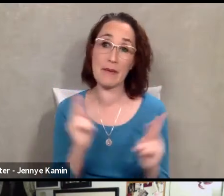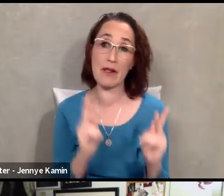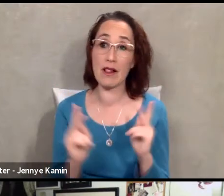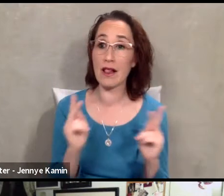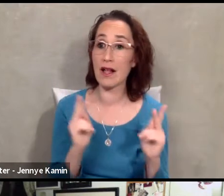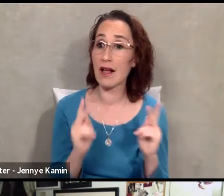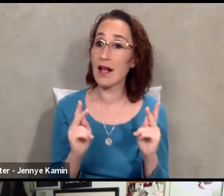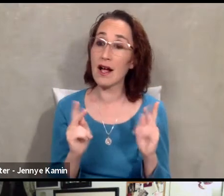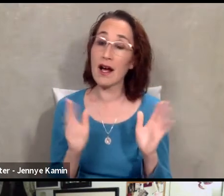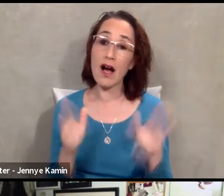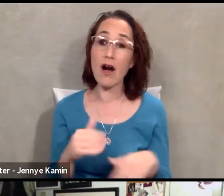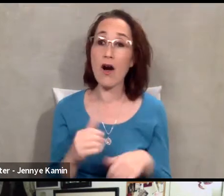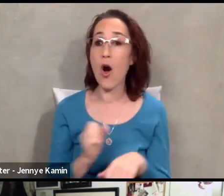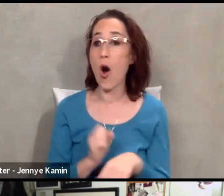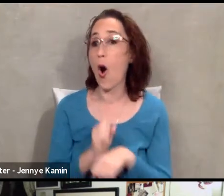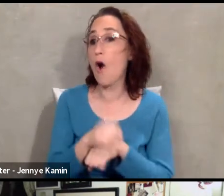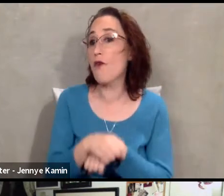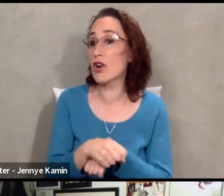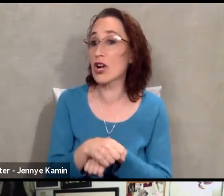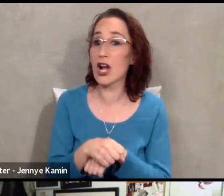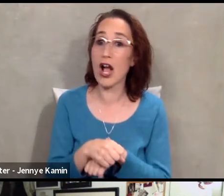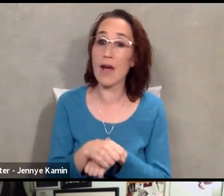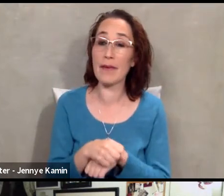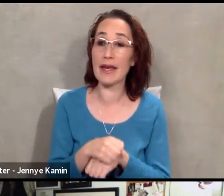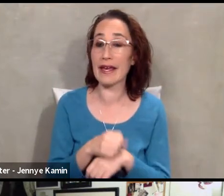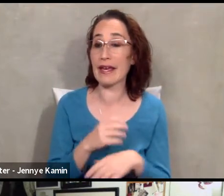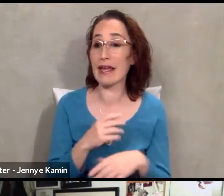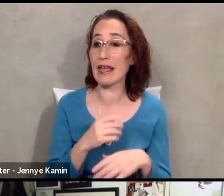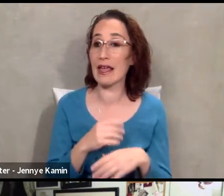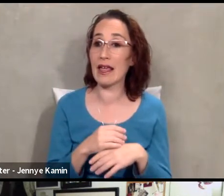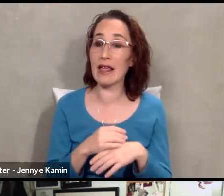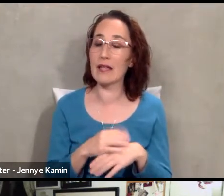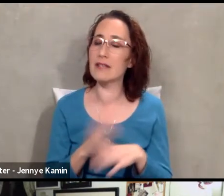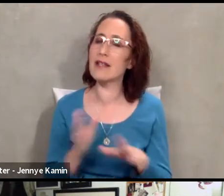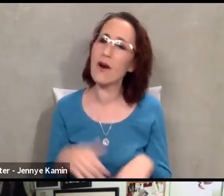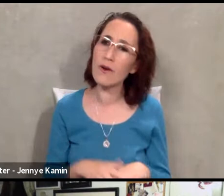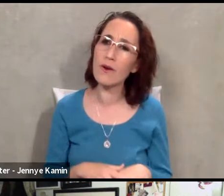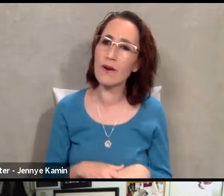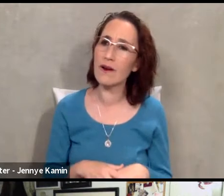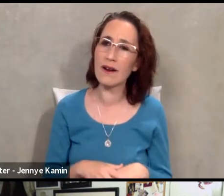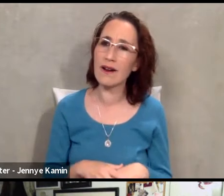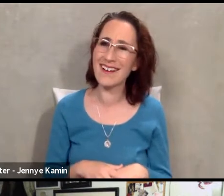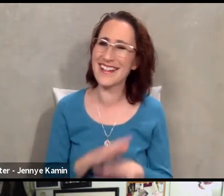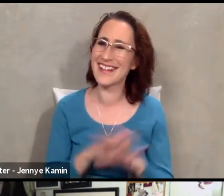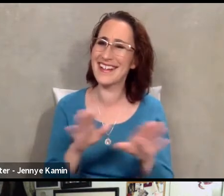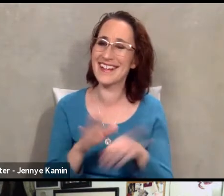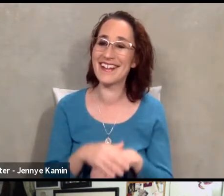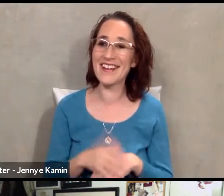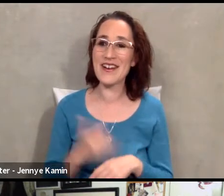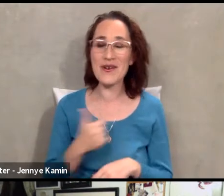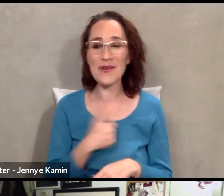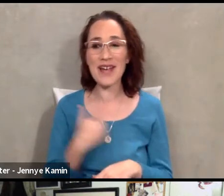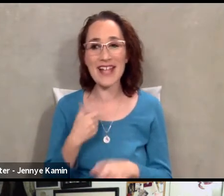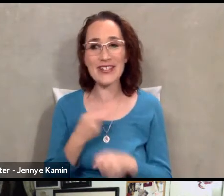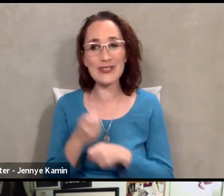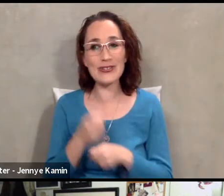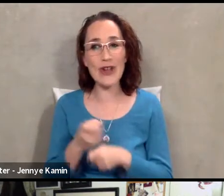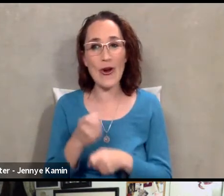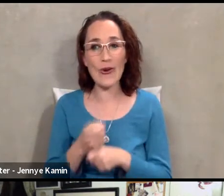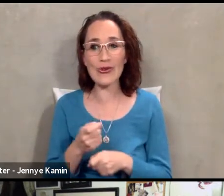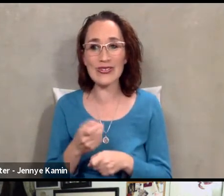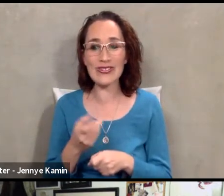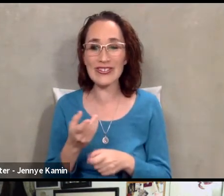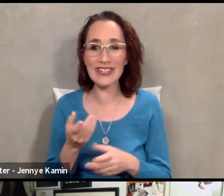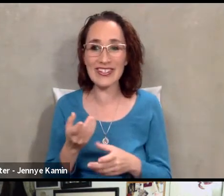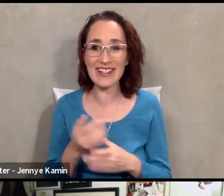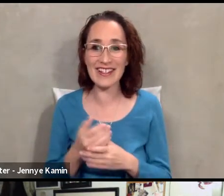rising above and overcoming. We were people who had, you know, jokes about that one of the